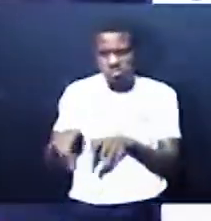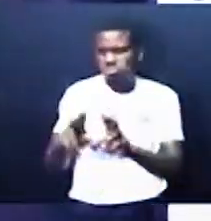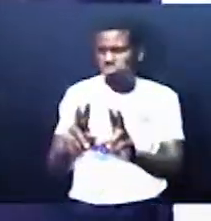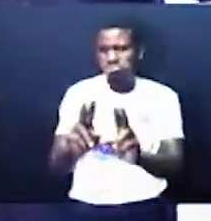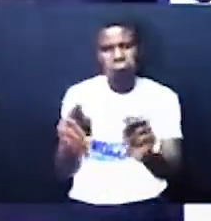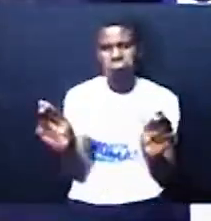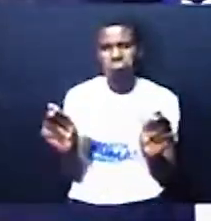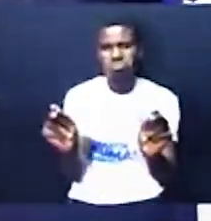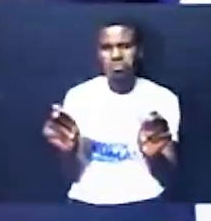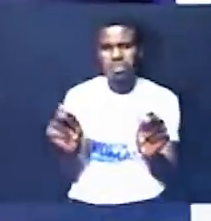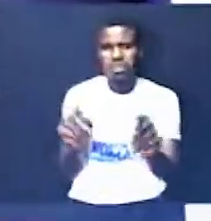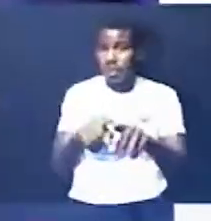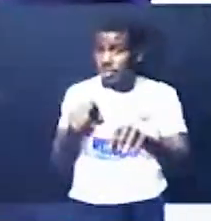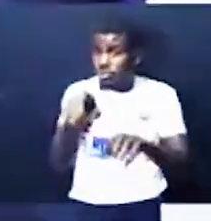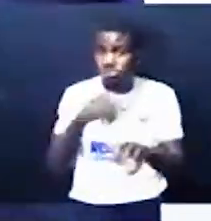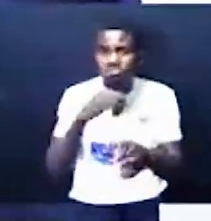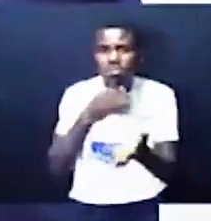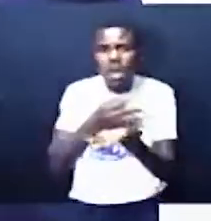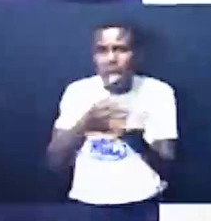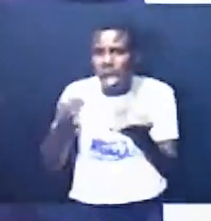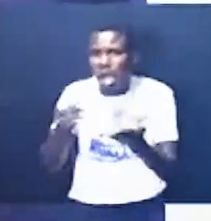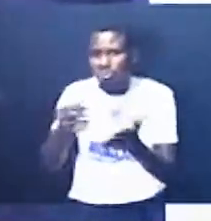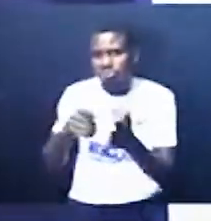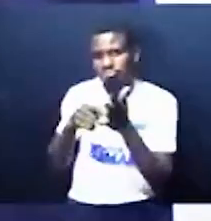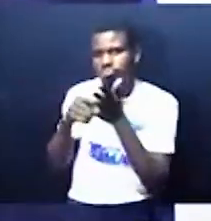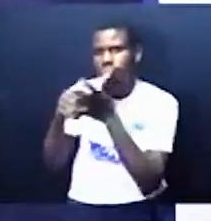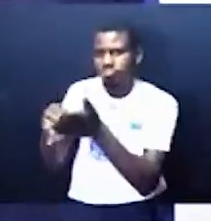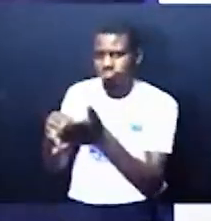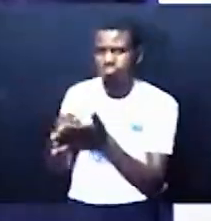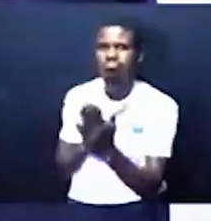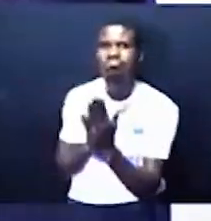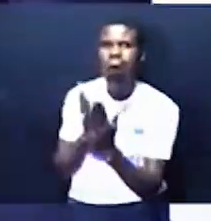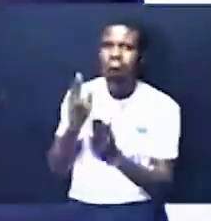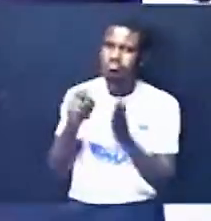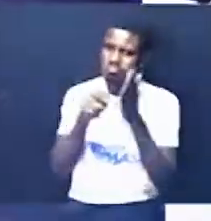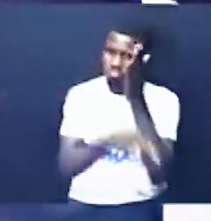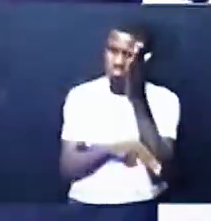person. But don't fail to give it. Never